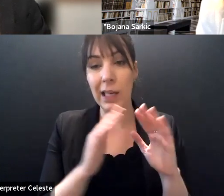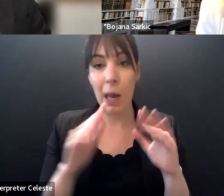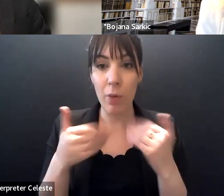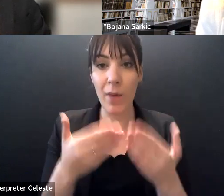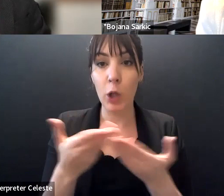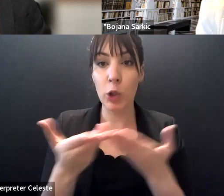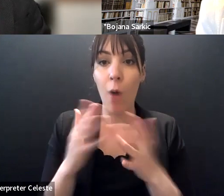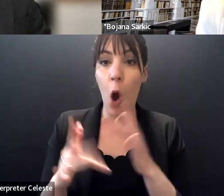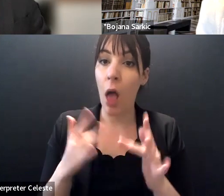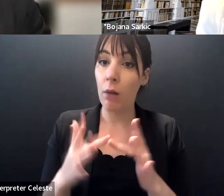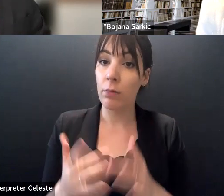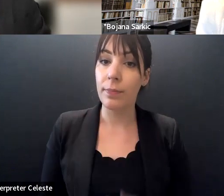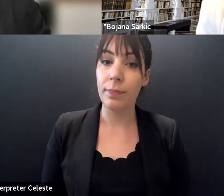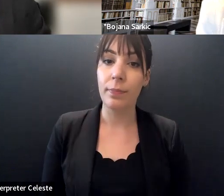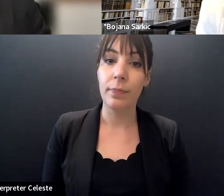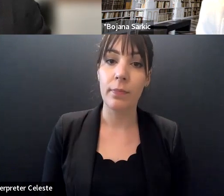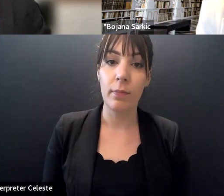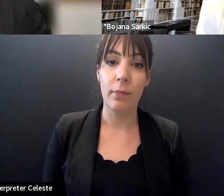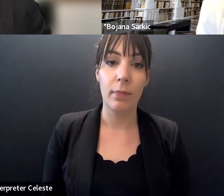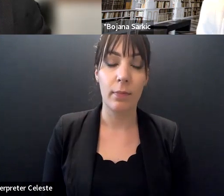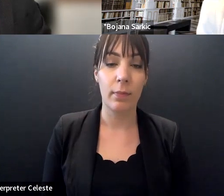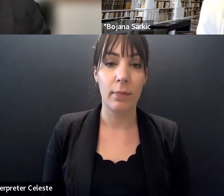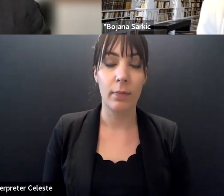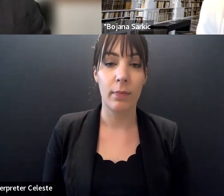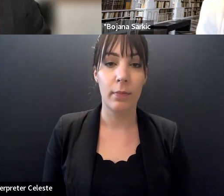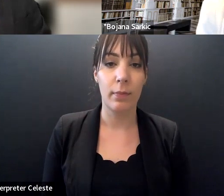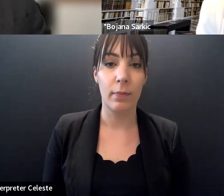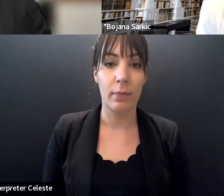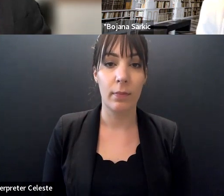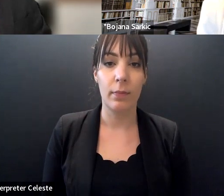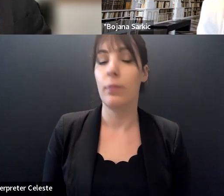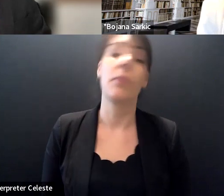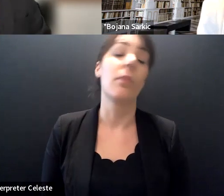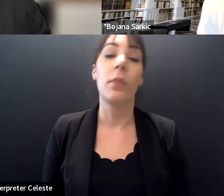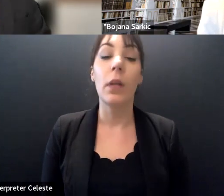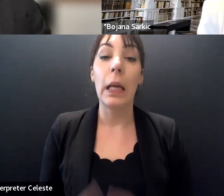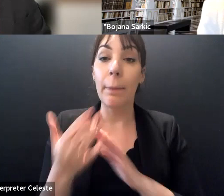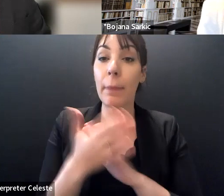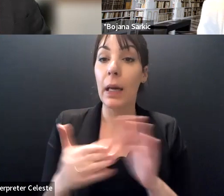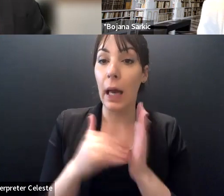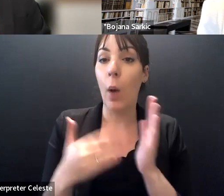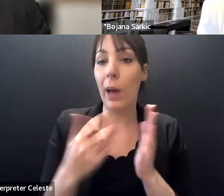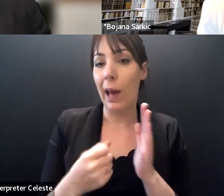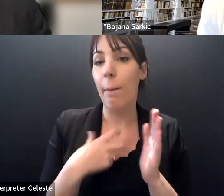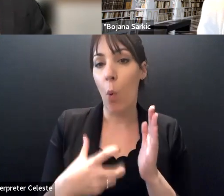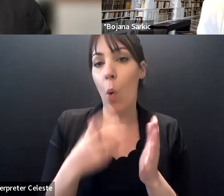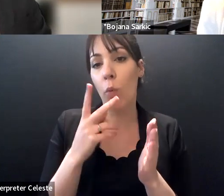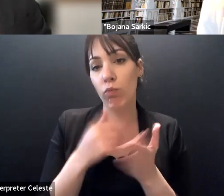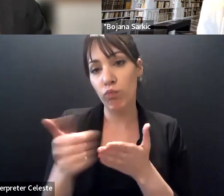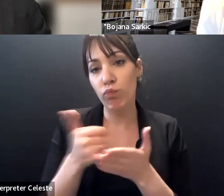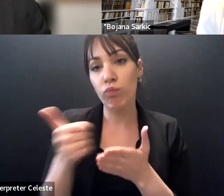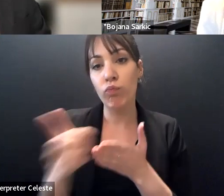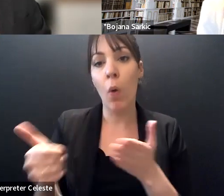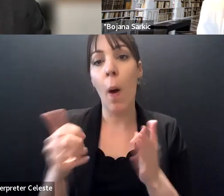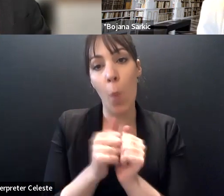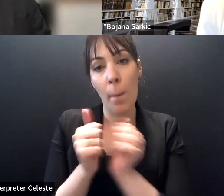online type of a way, which allows us now to see these people on a much more frequent basis. So drawing